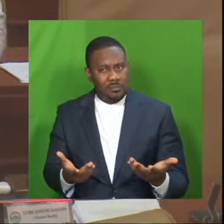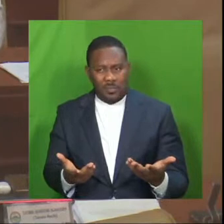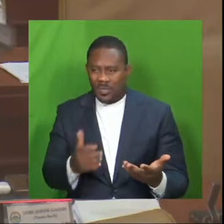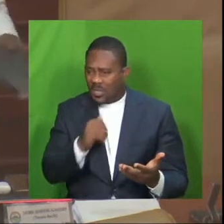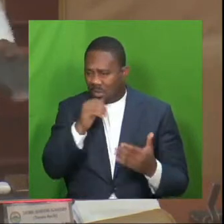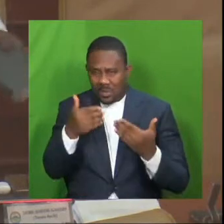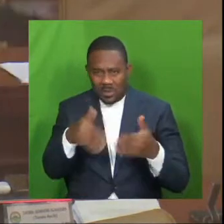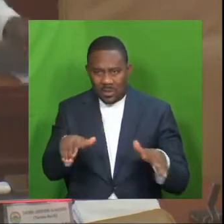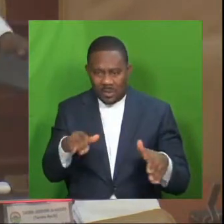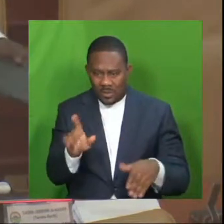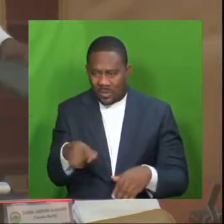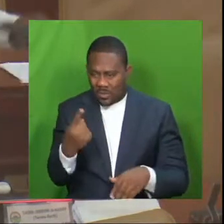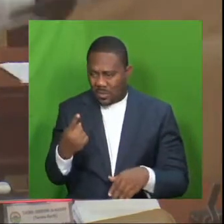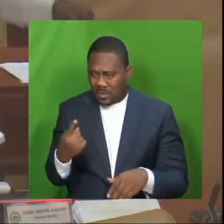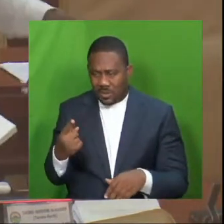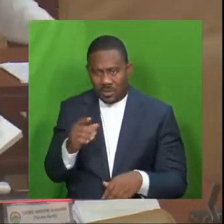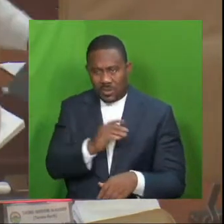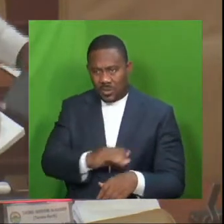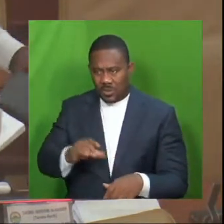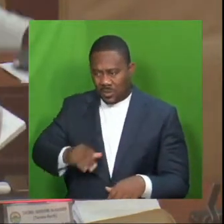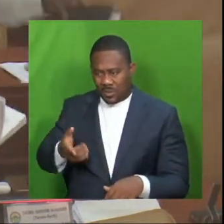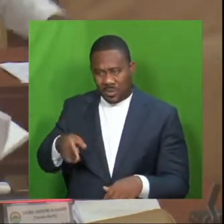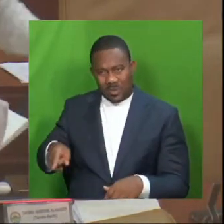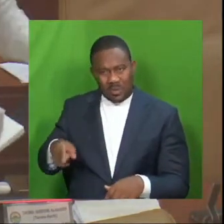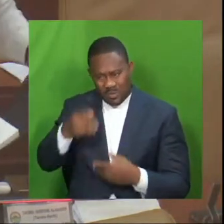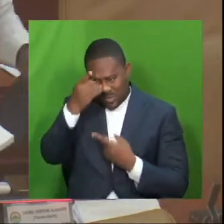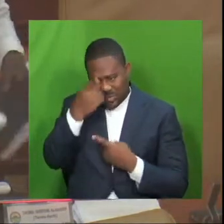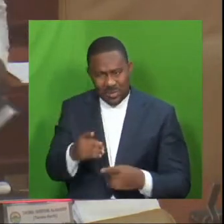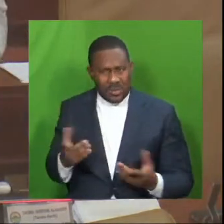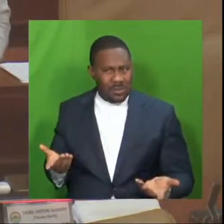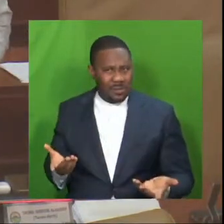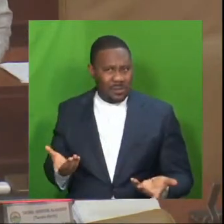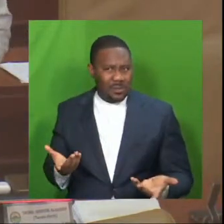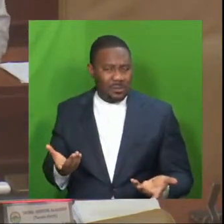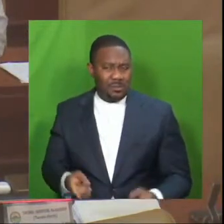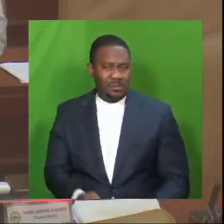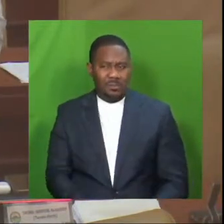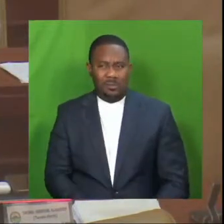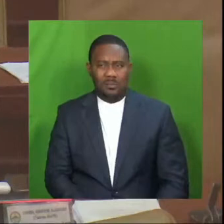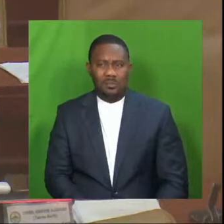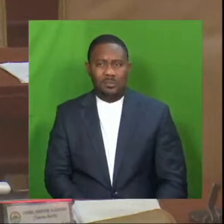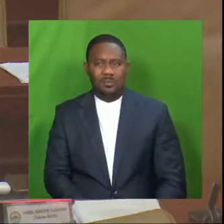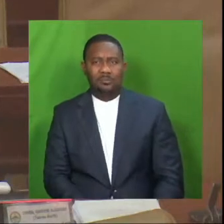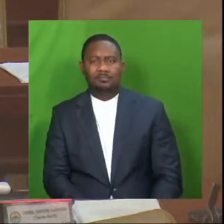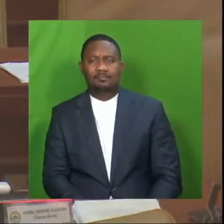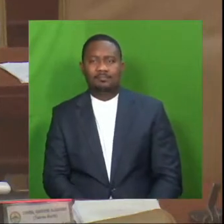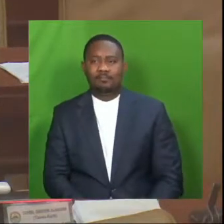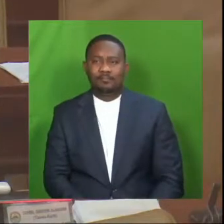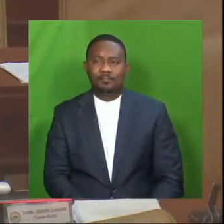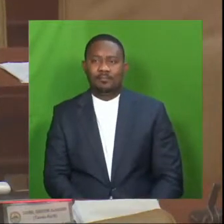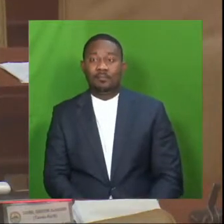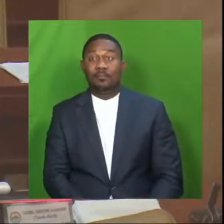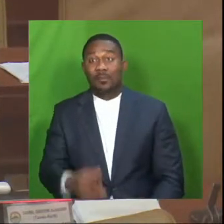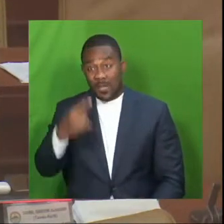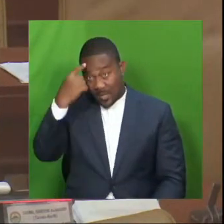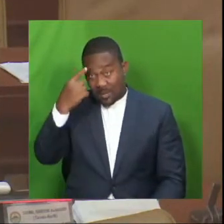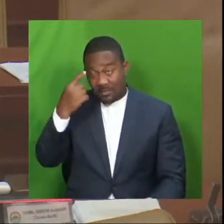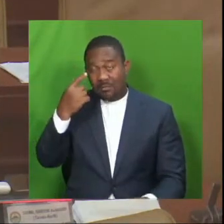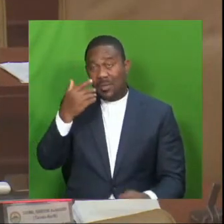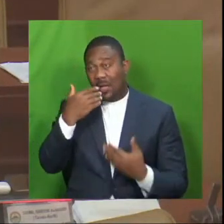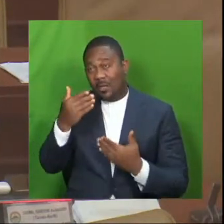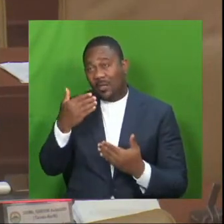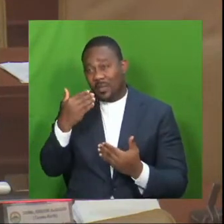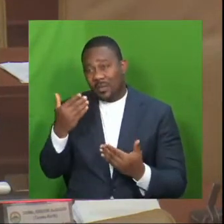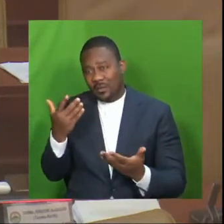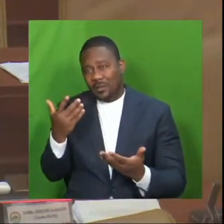to committees to determine how those people are put in office or out of office. Mr. Speaker, I am grateful for the opportunity